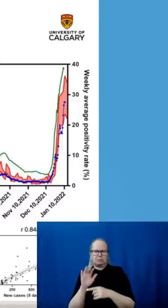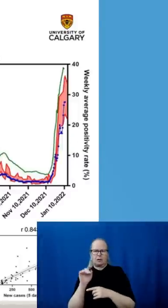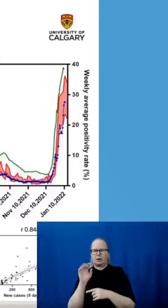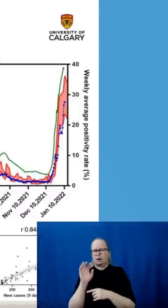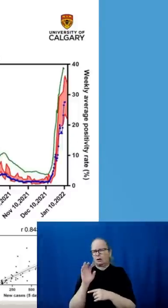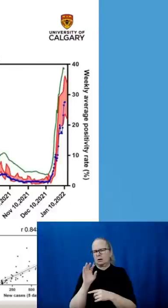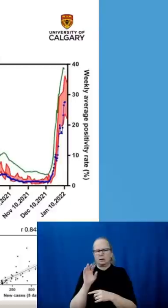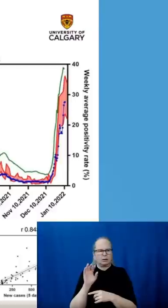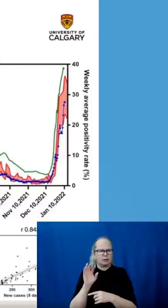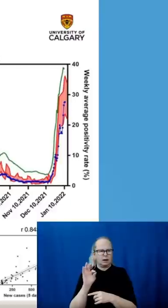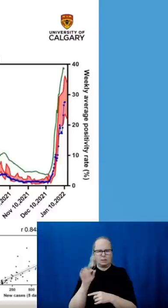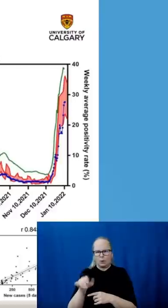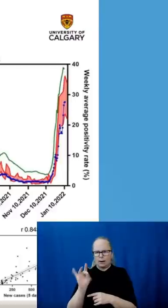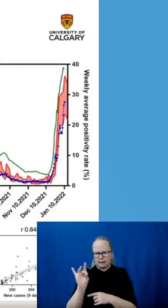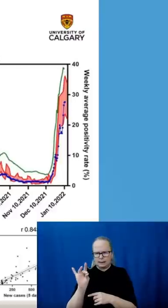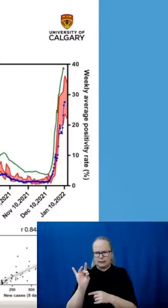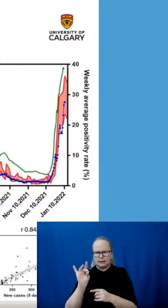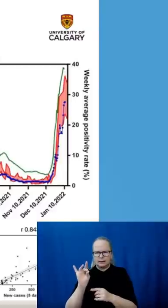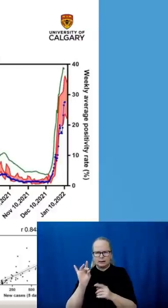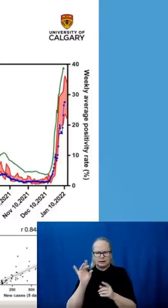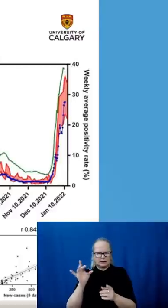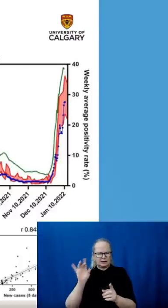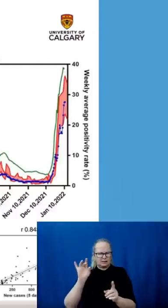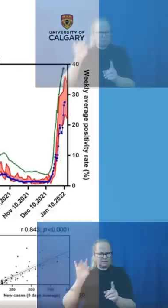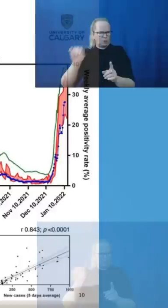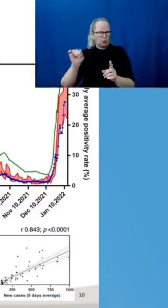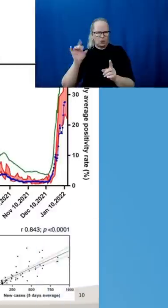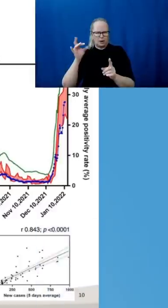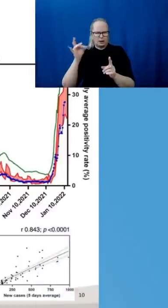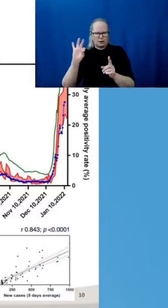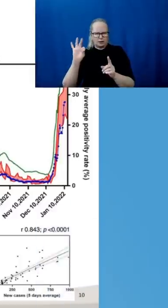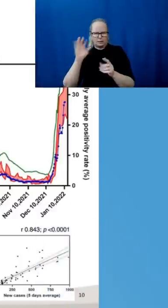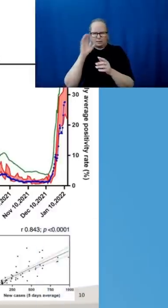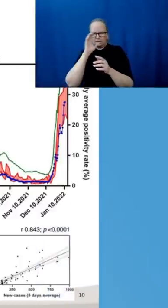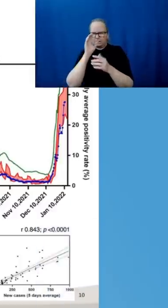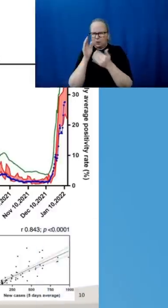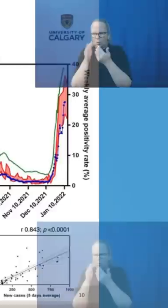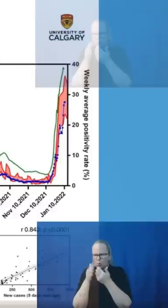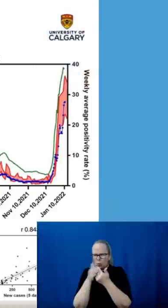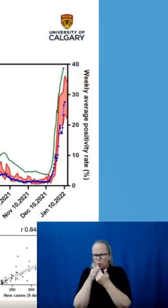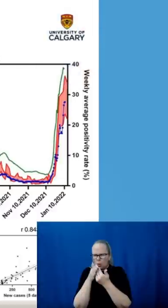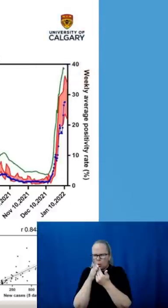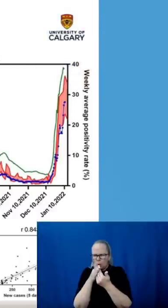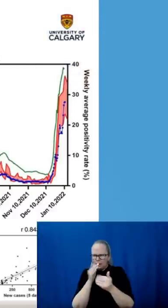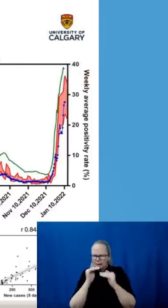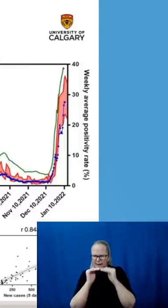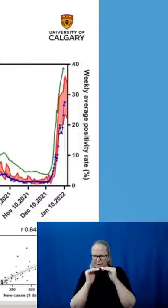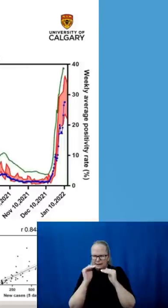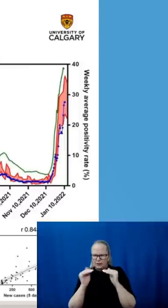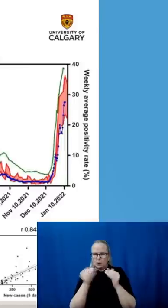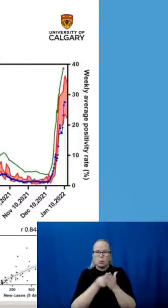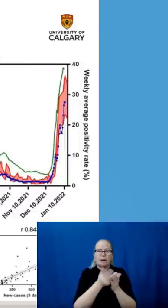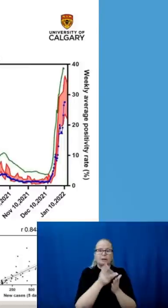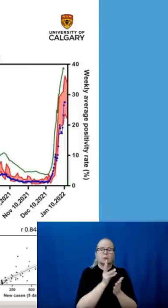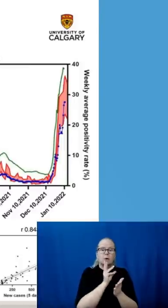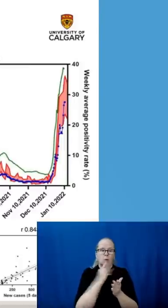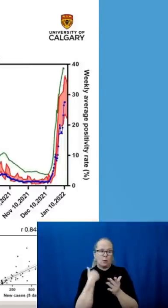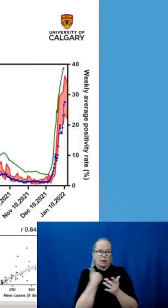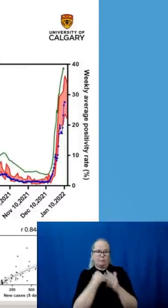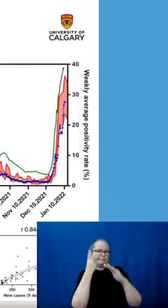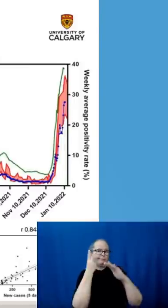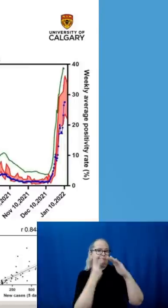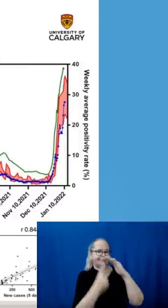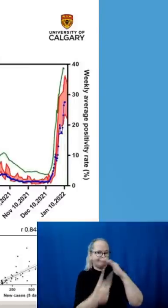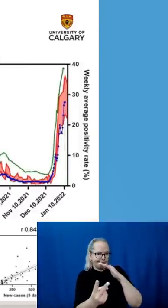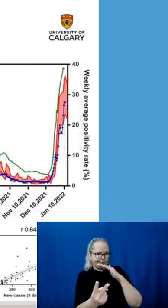0.85 and 0.89. So it's a very strong correlation between wastewater diagnosed cases, wastewater diagnosed